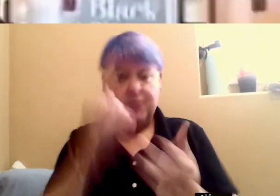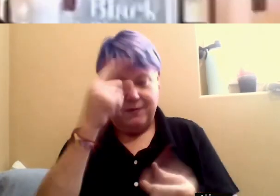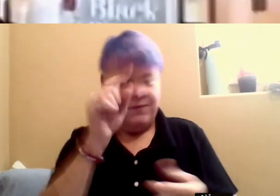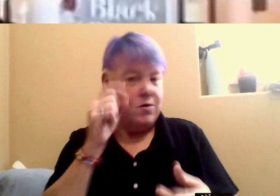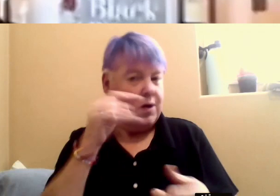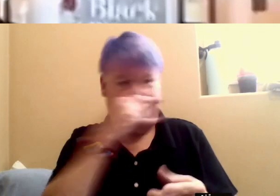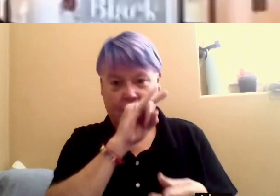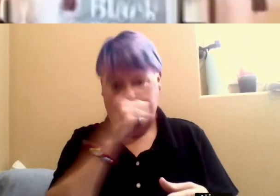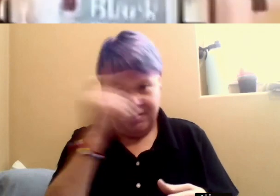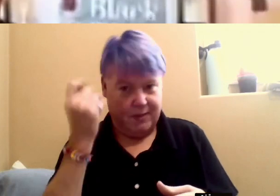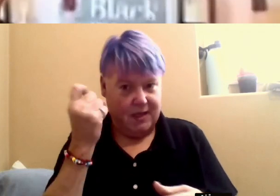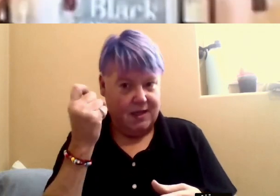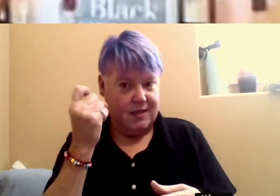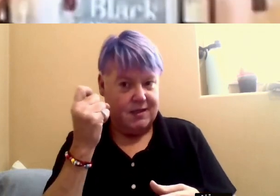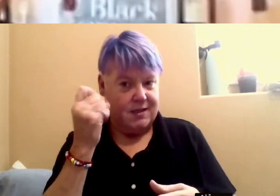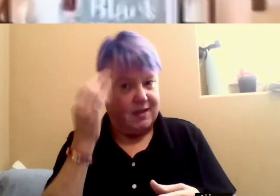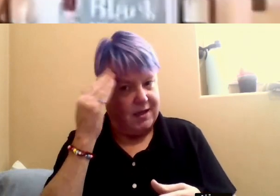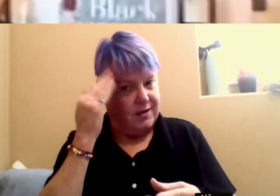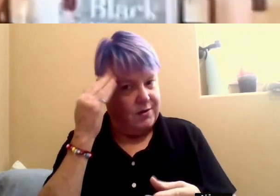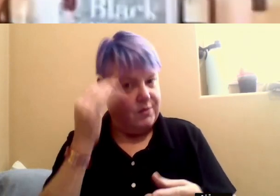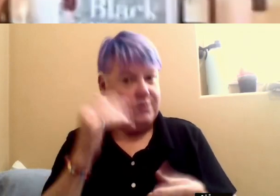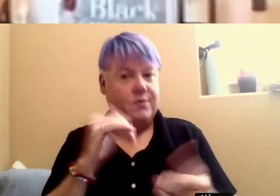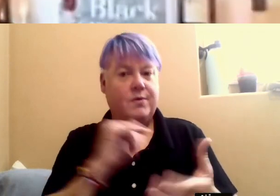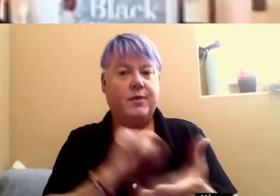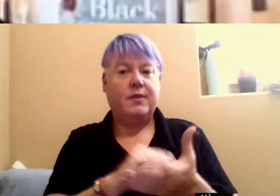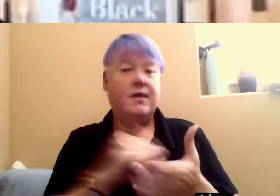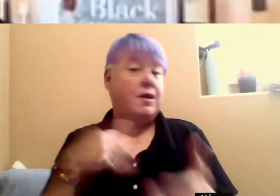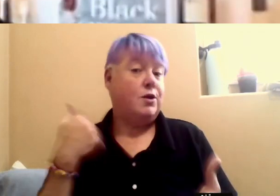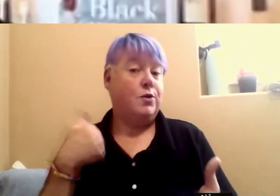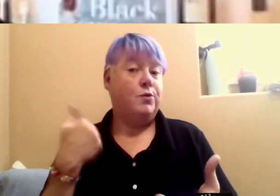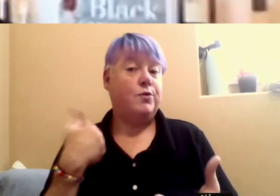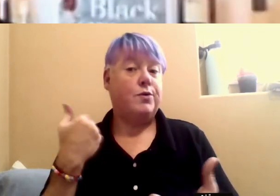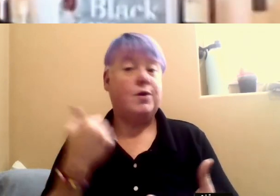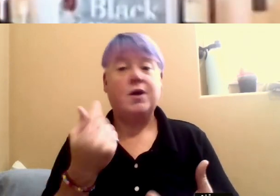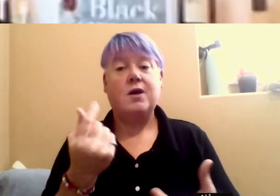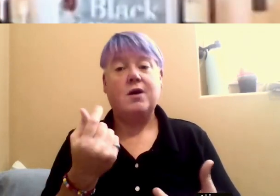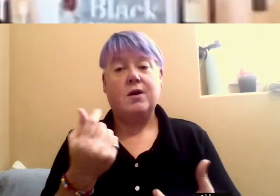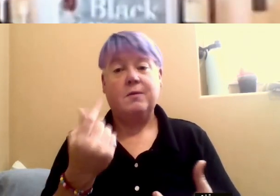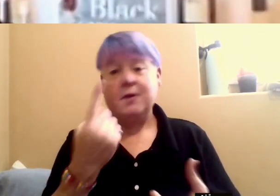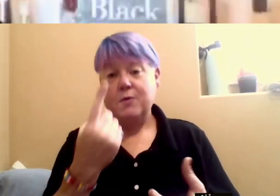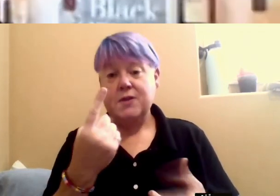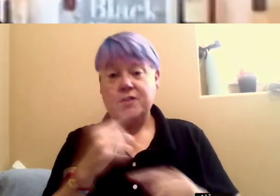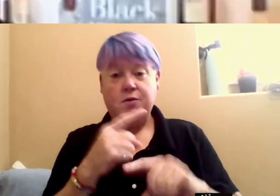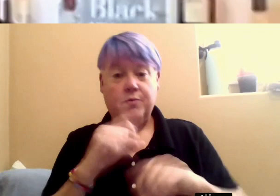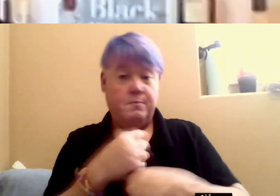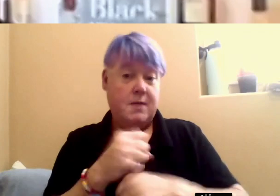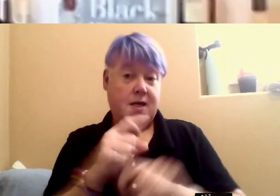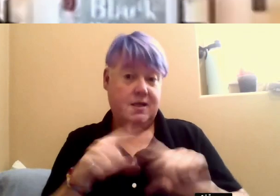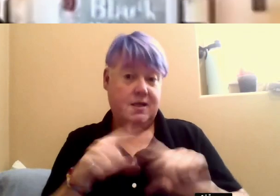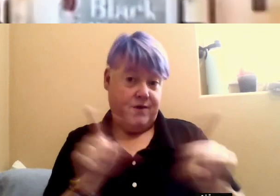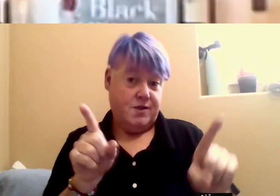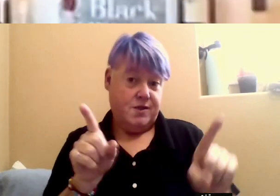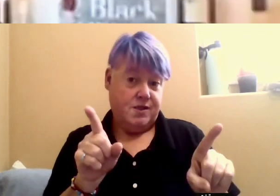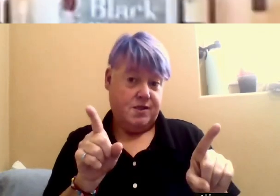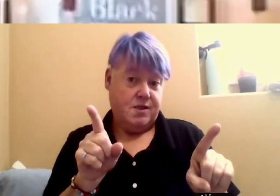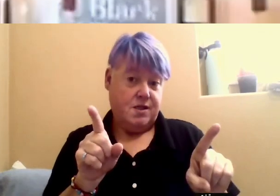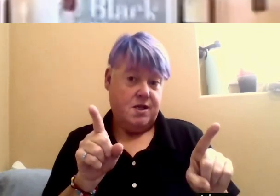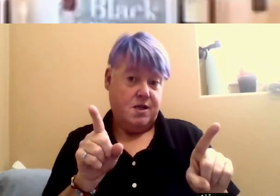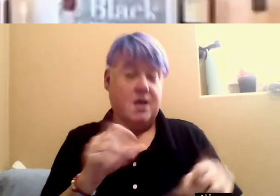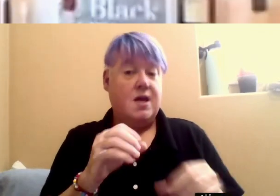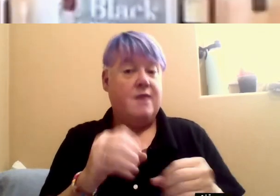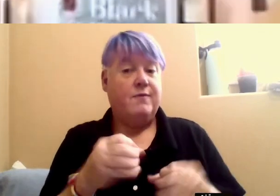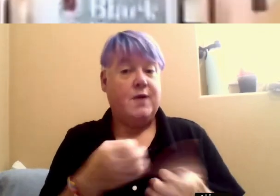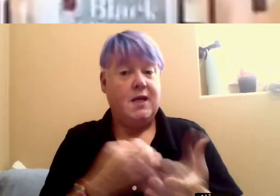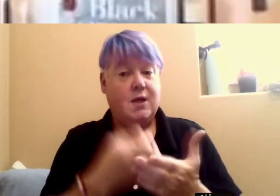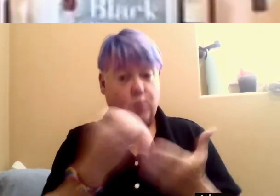because I know that youth are going to be the ones who are going to make the difference. And so if we equip youth with